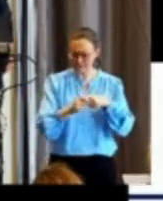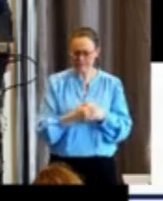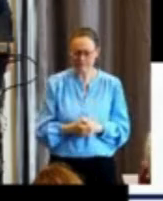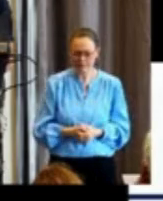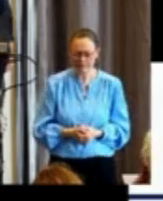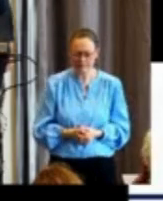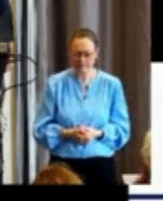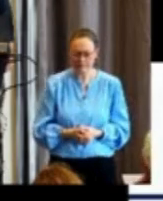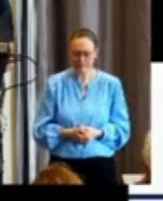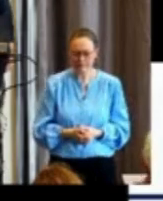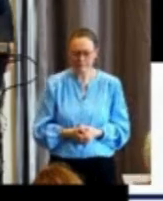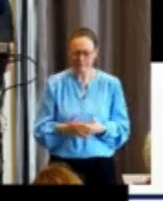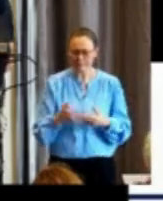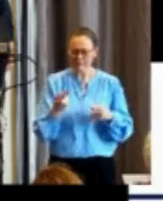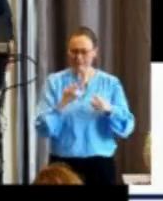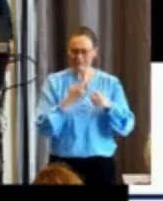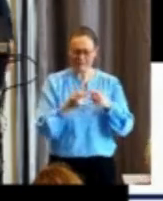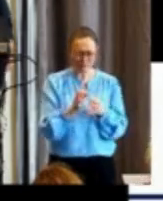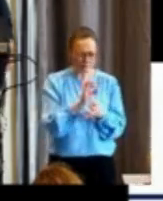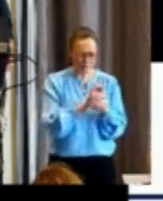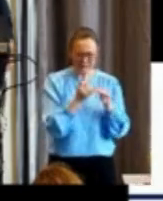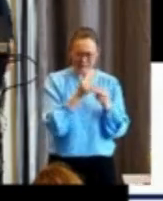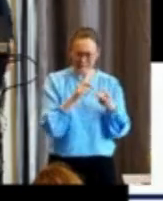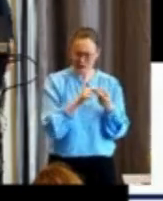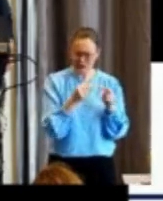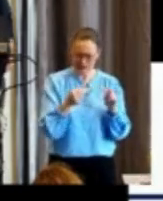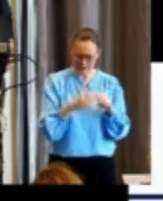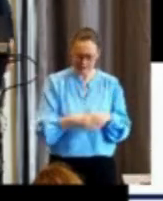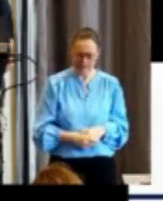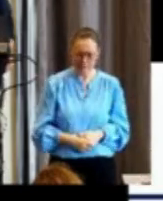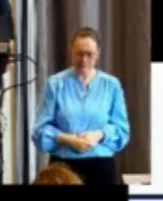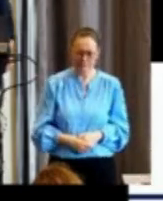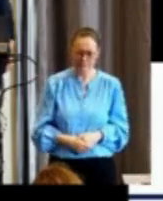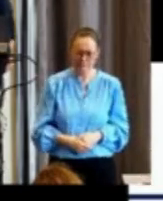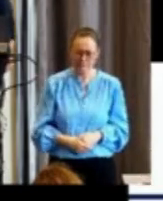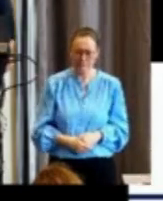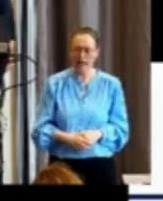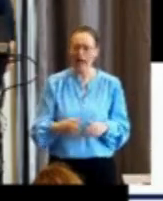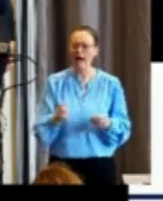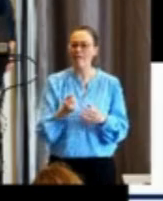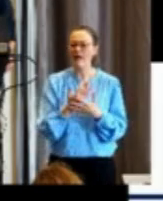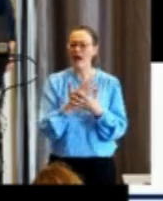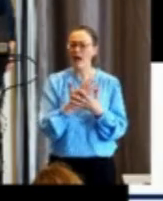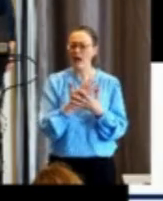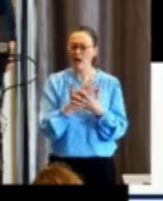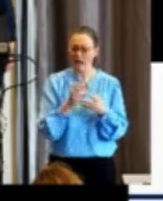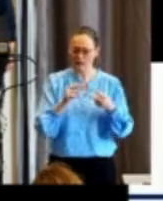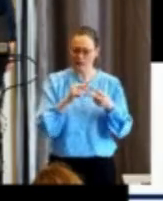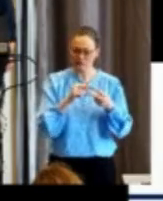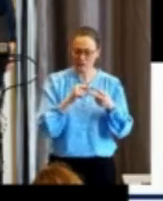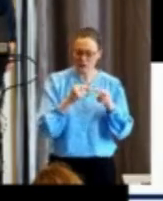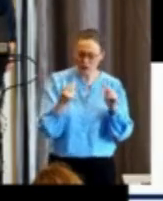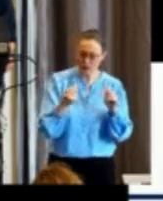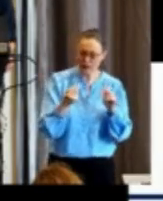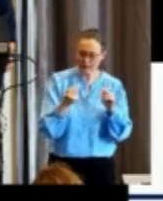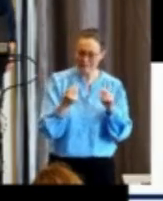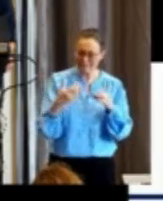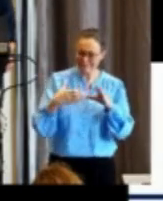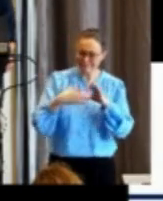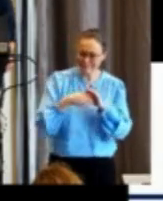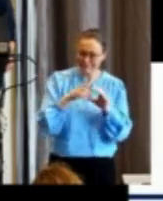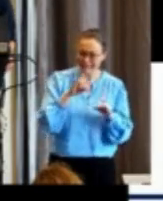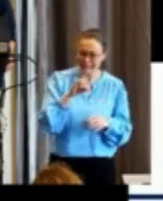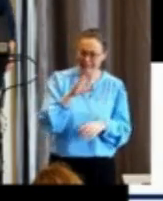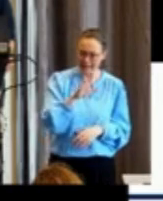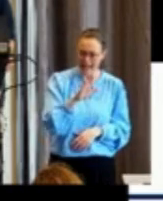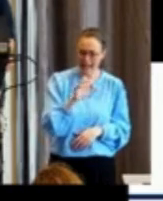basically by different mutations that are in these genes. There are lots of genes that form the HLA